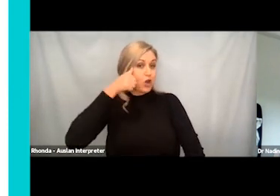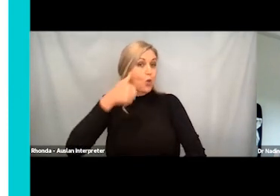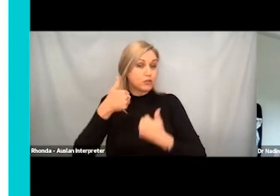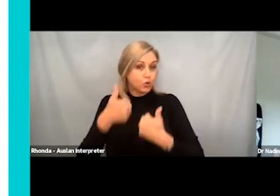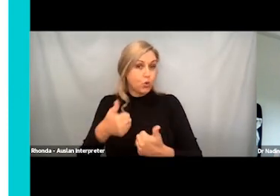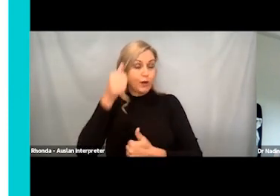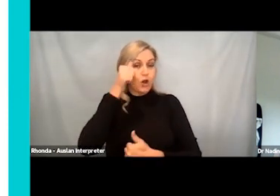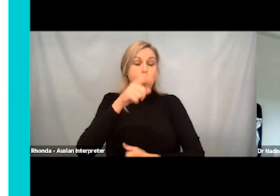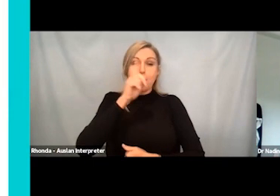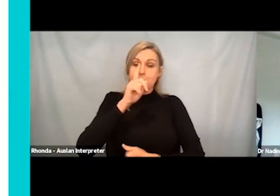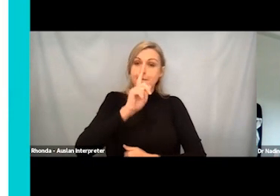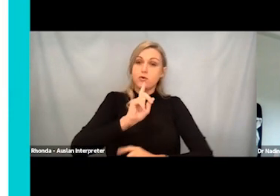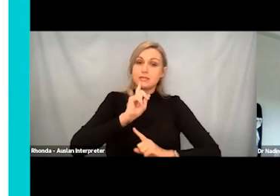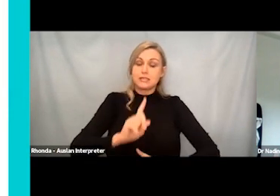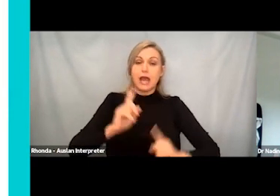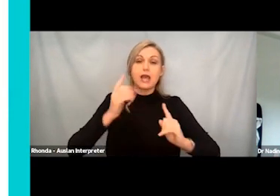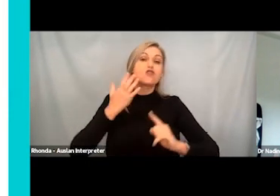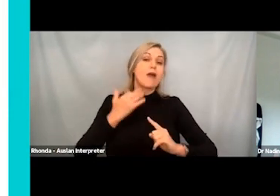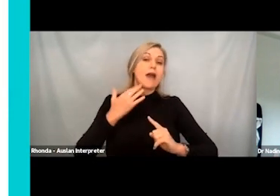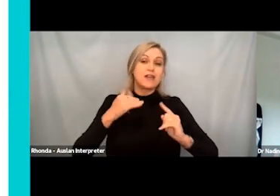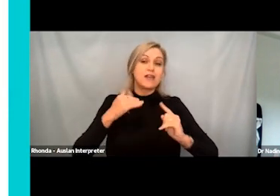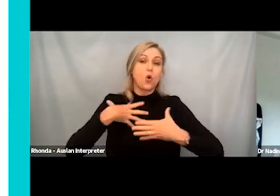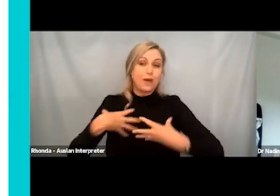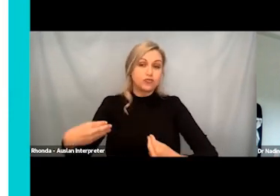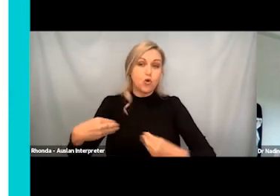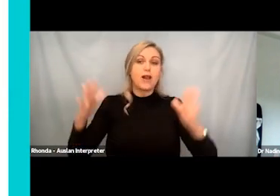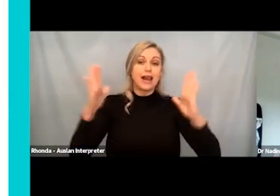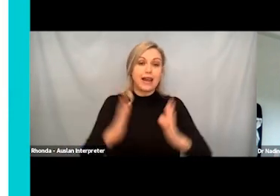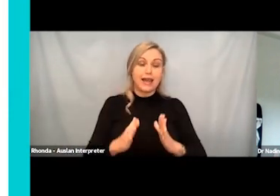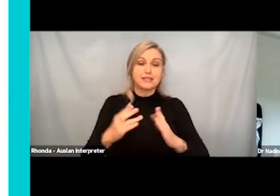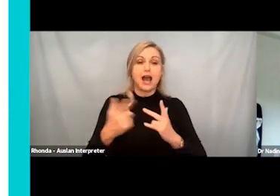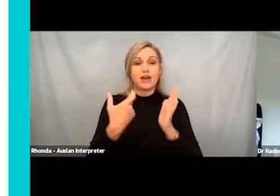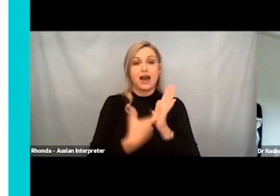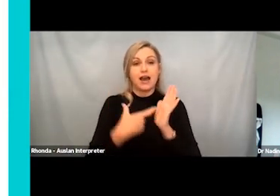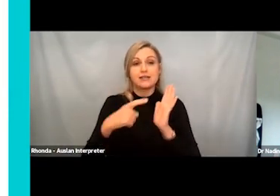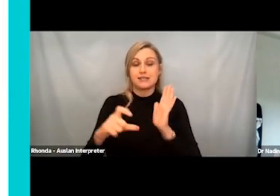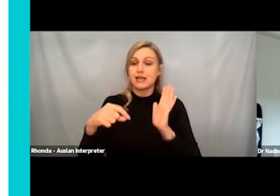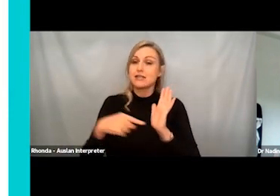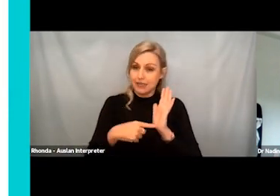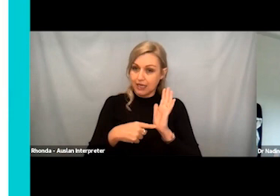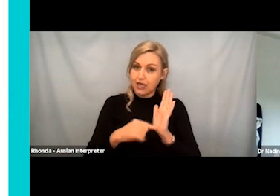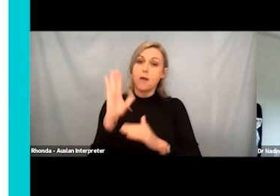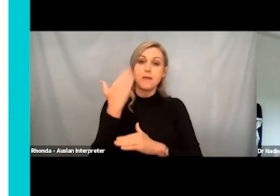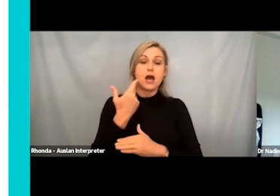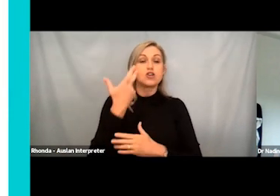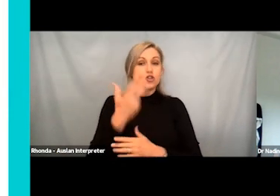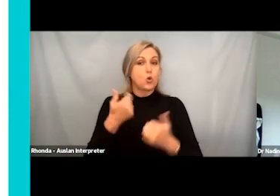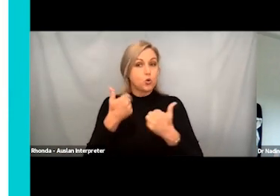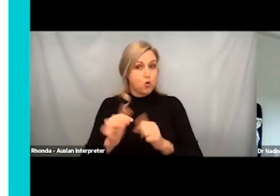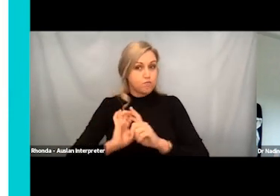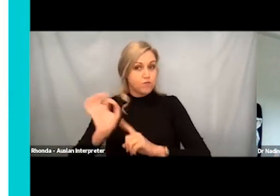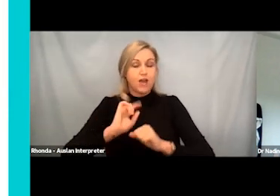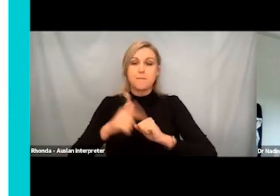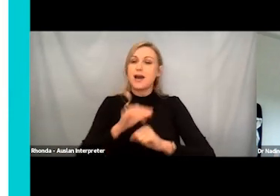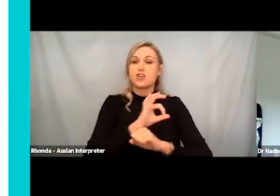people report reduced cravings and withdrawal. Previous RCTs, whilst they have shown improved retention, have not shown